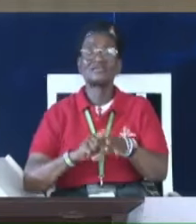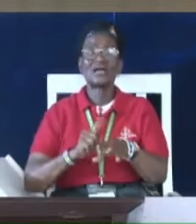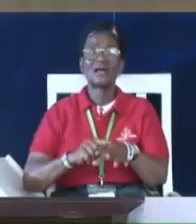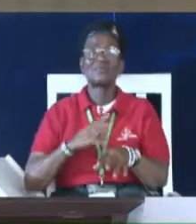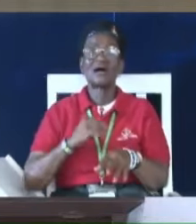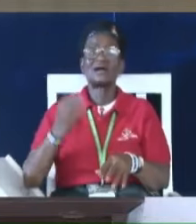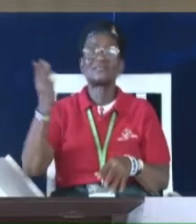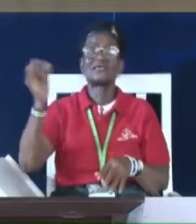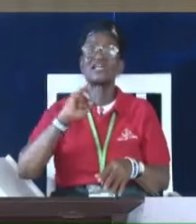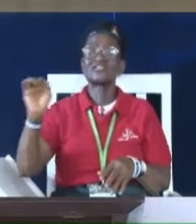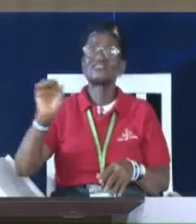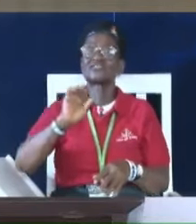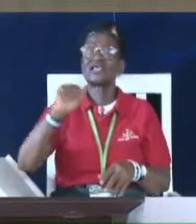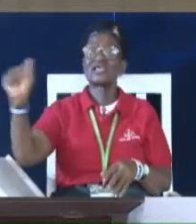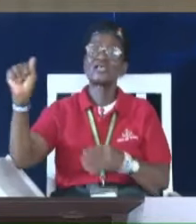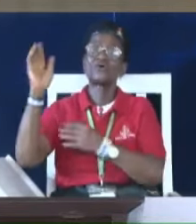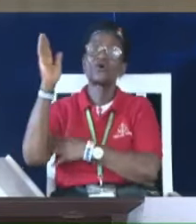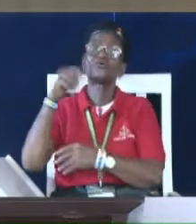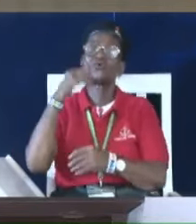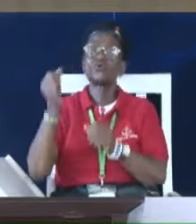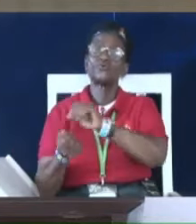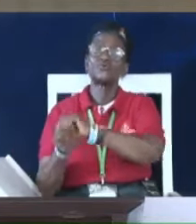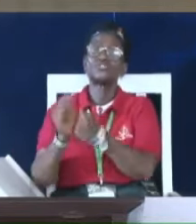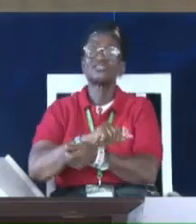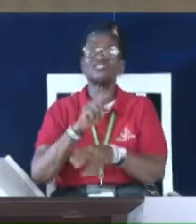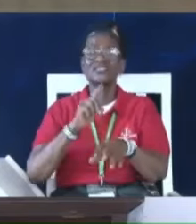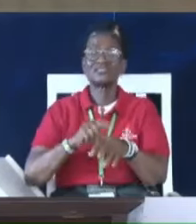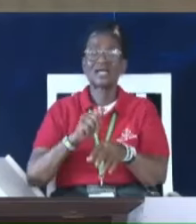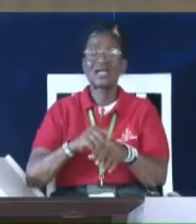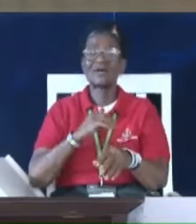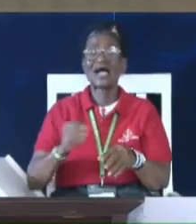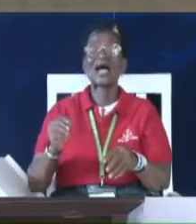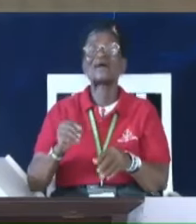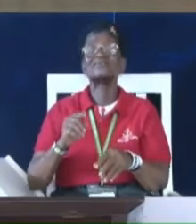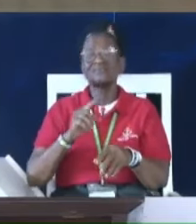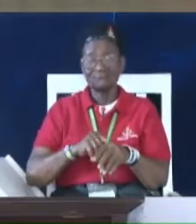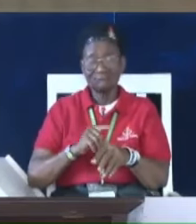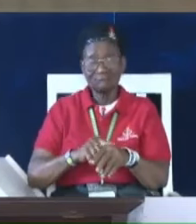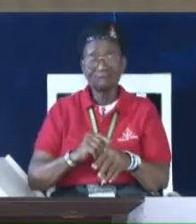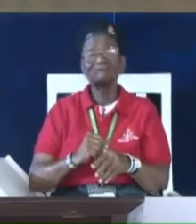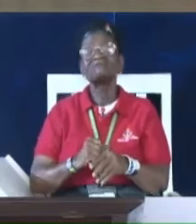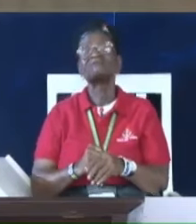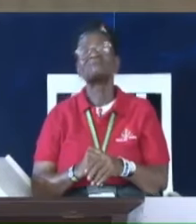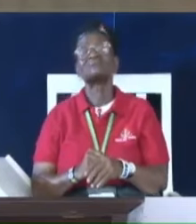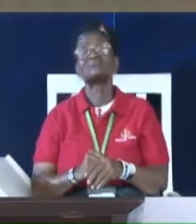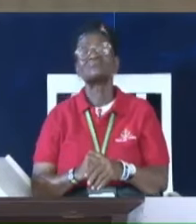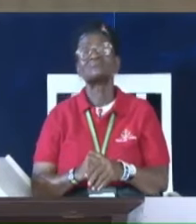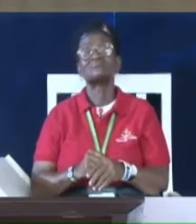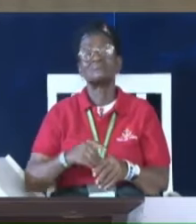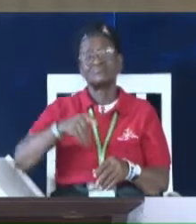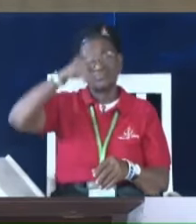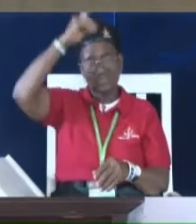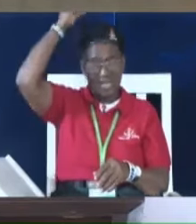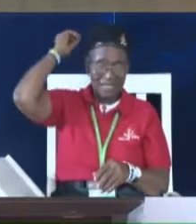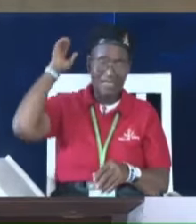is a God who changes times and seasons. Daniel chapter